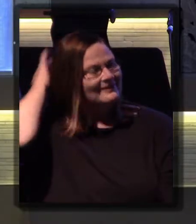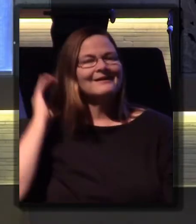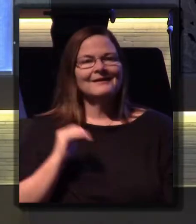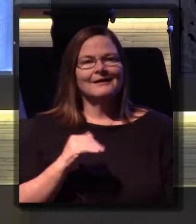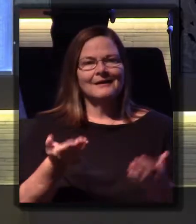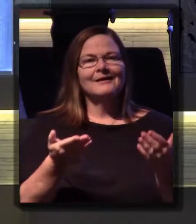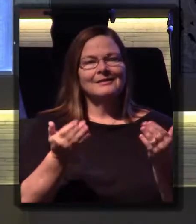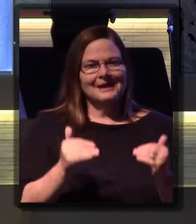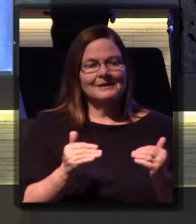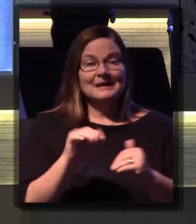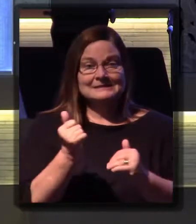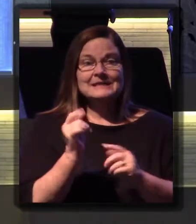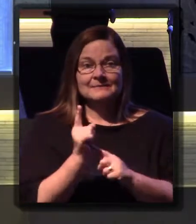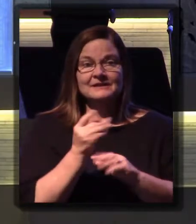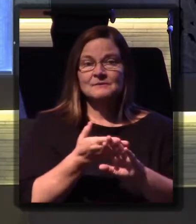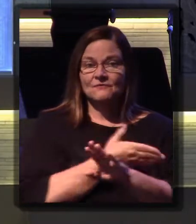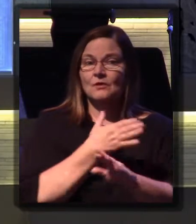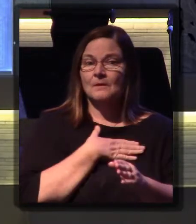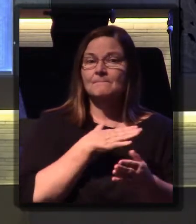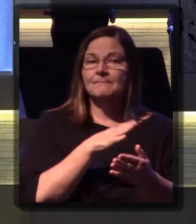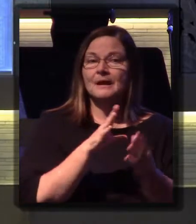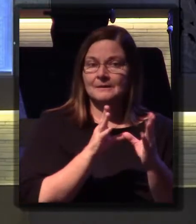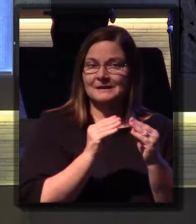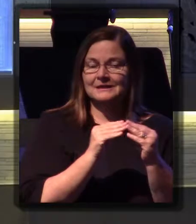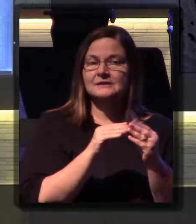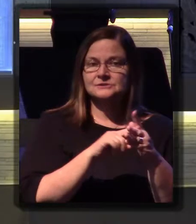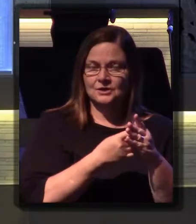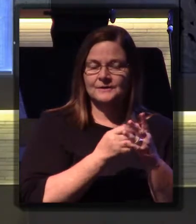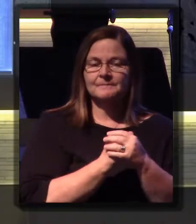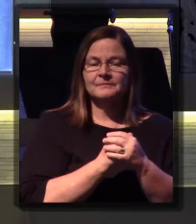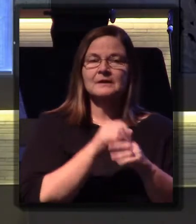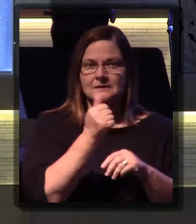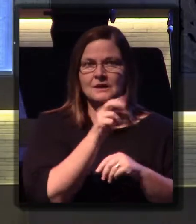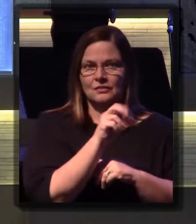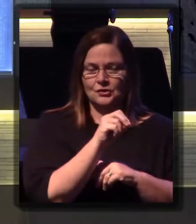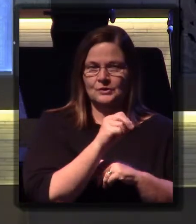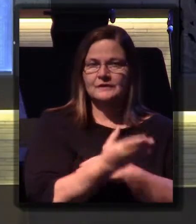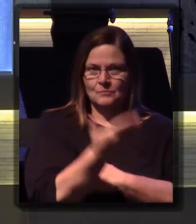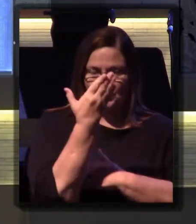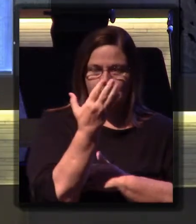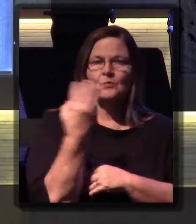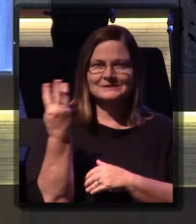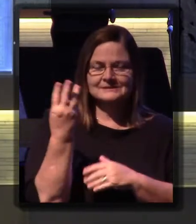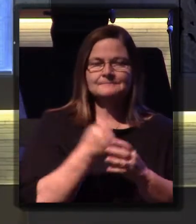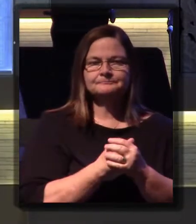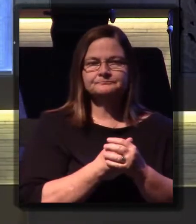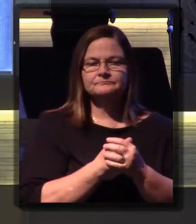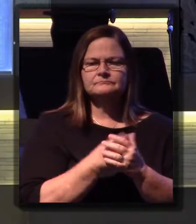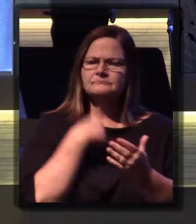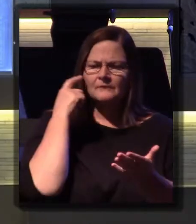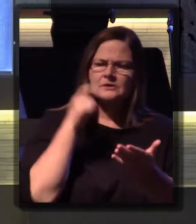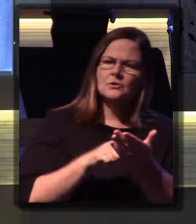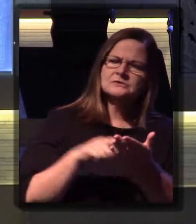be nice? And then, about 10 minutes before my meeting was to begin at 10:30